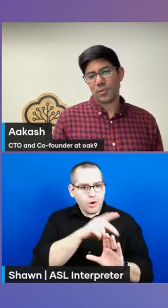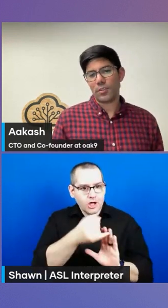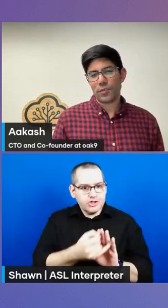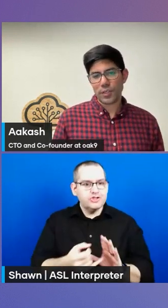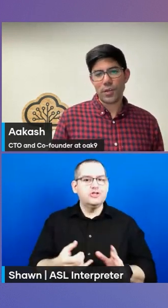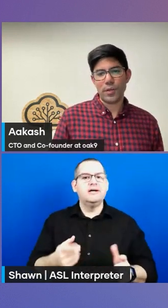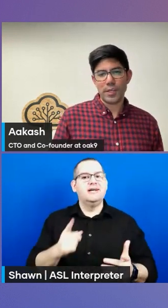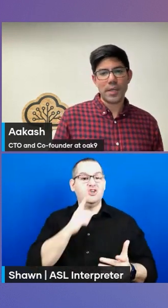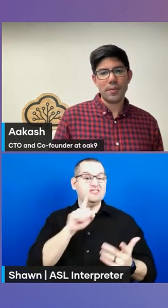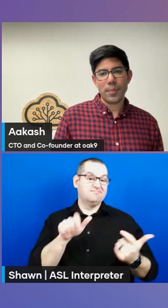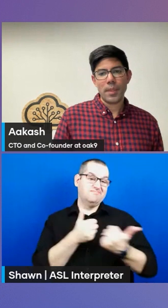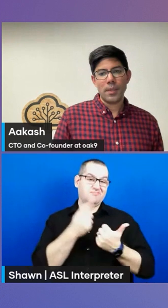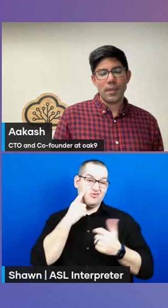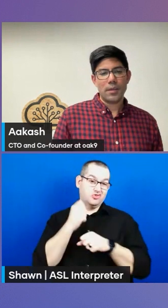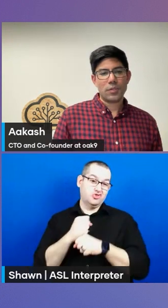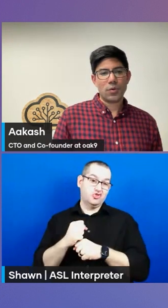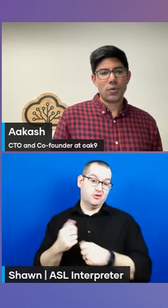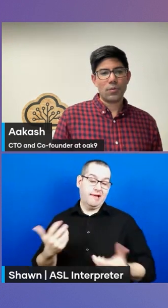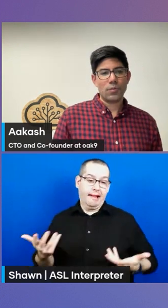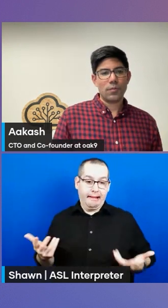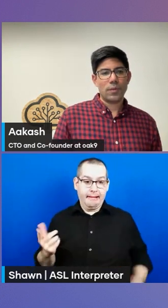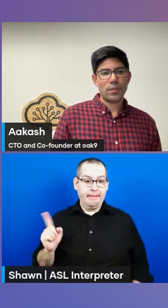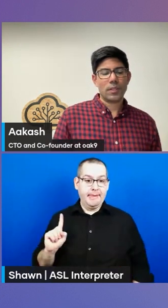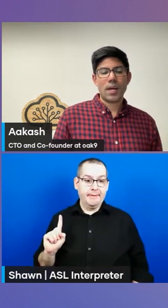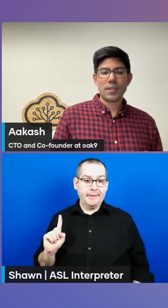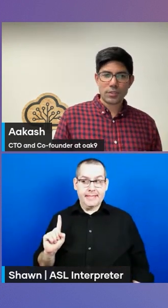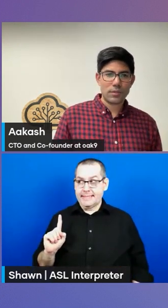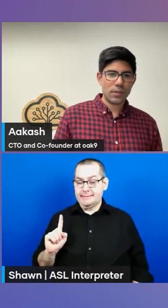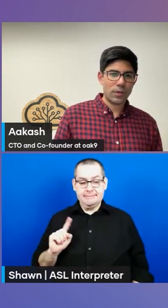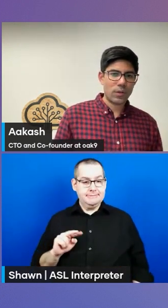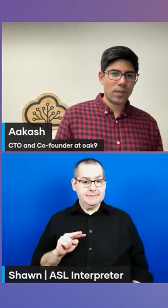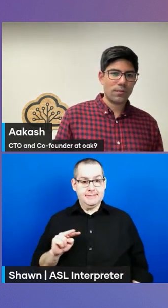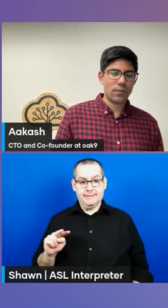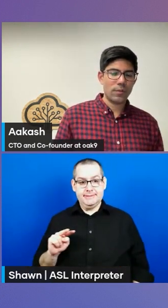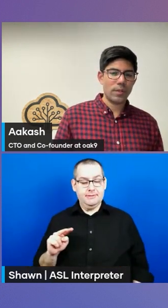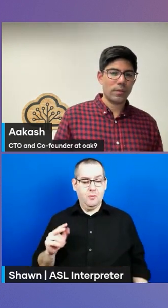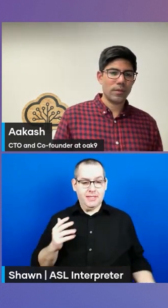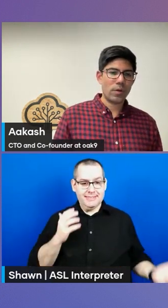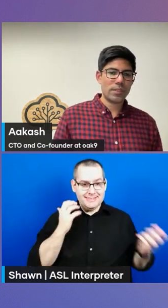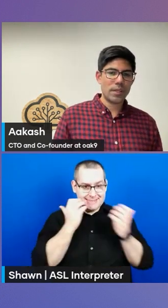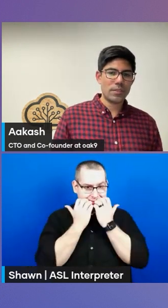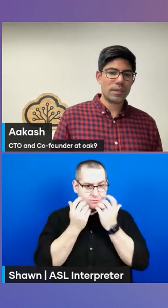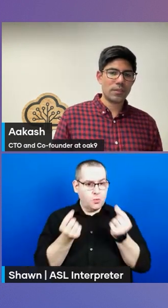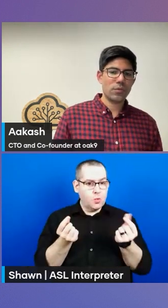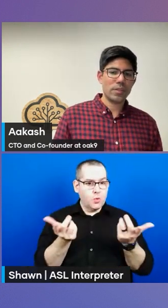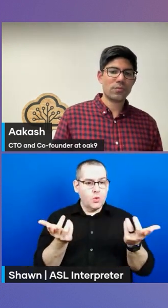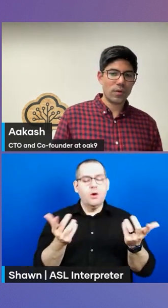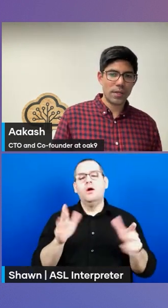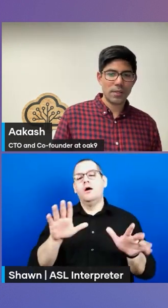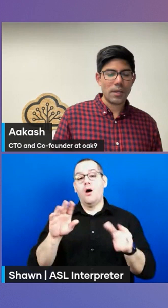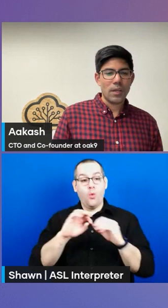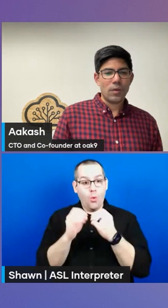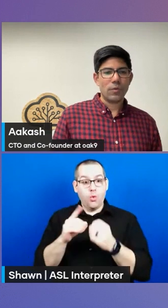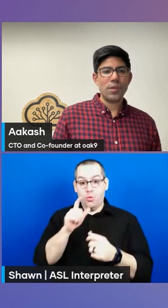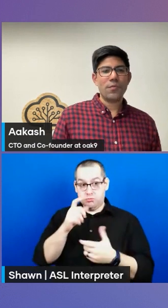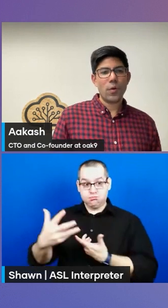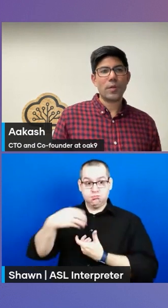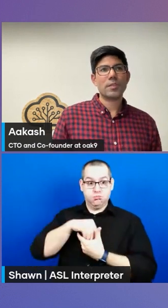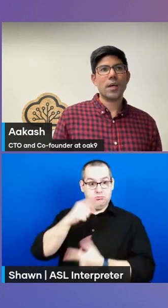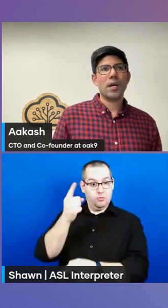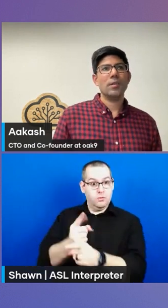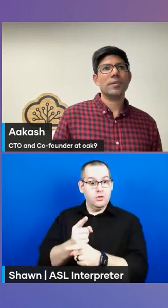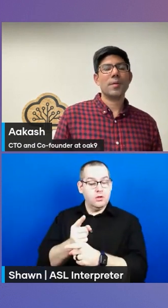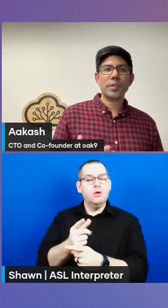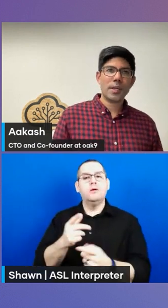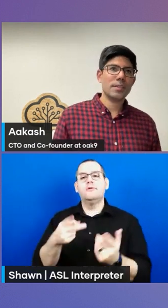creates challenges for security again. And so there's a lot of, kind of the organizations that do this right really